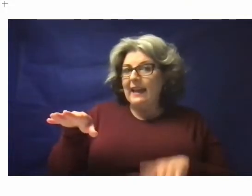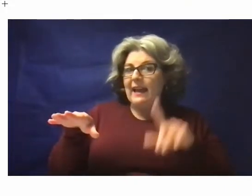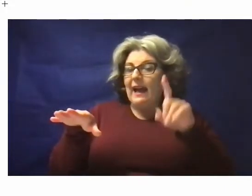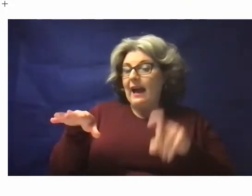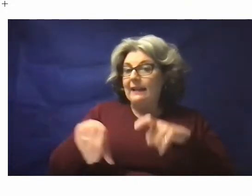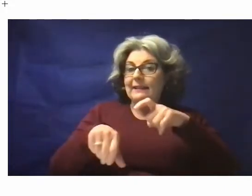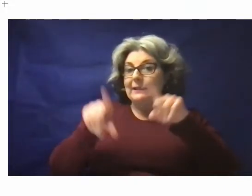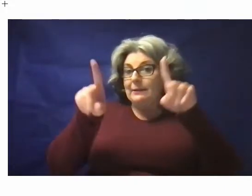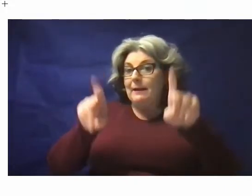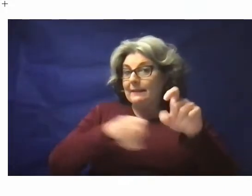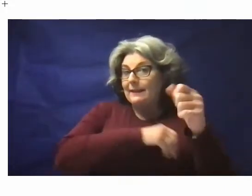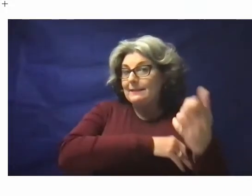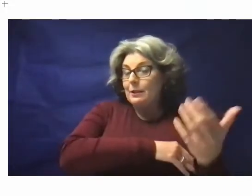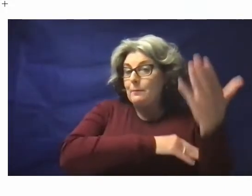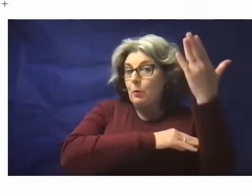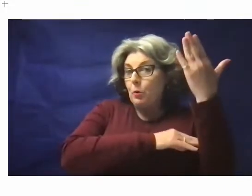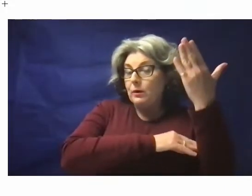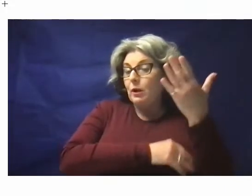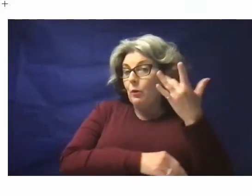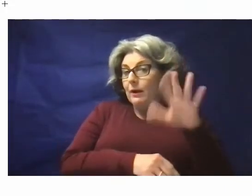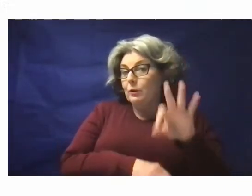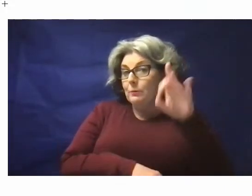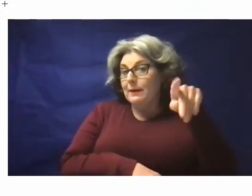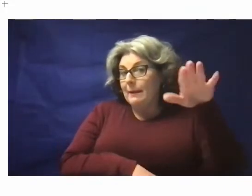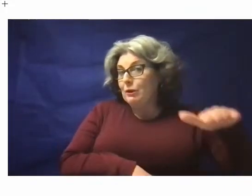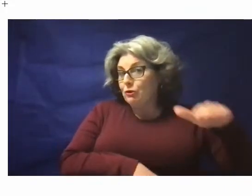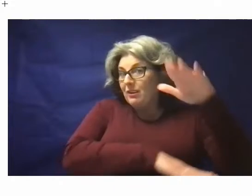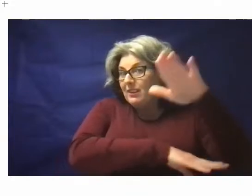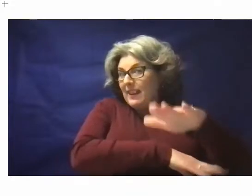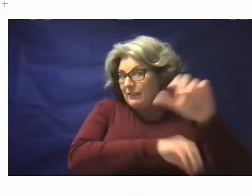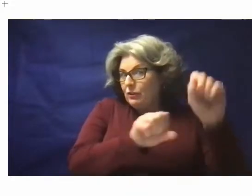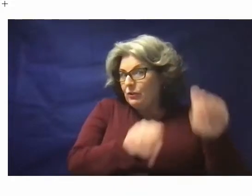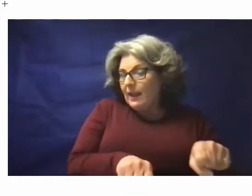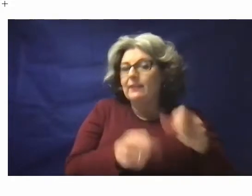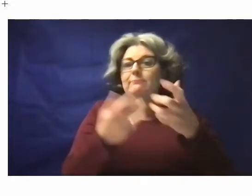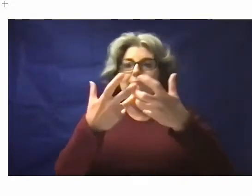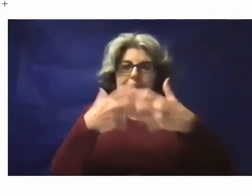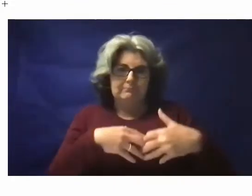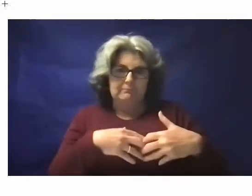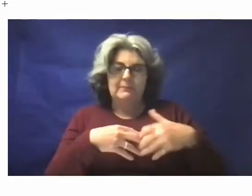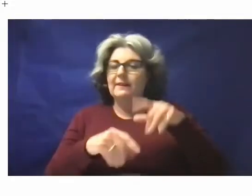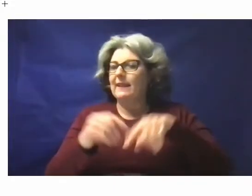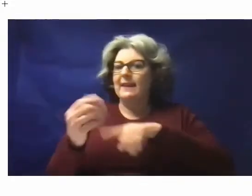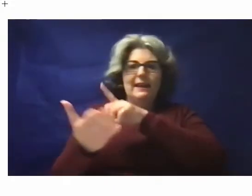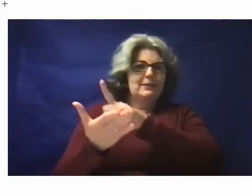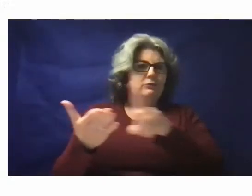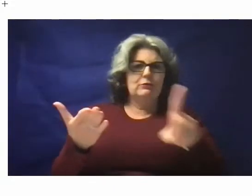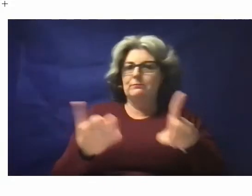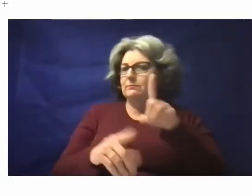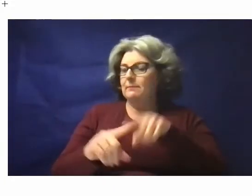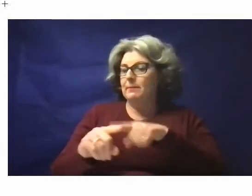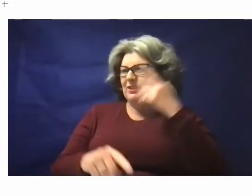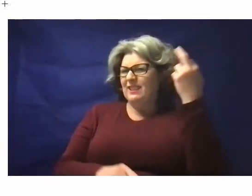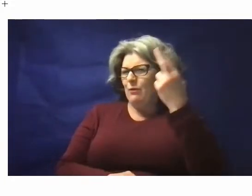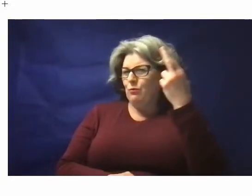test in the morning because I need to pick up my child in the afternoon. And they can't discriminate against you based on that.